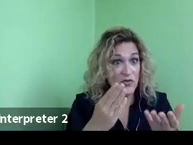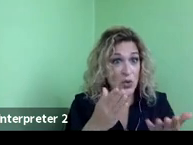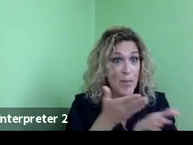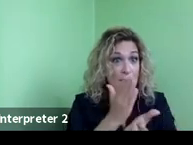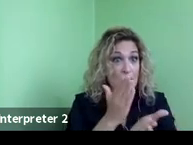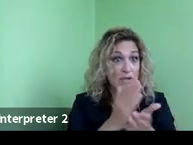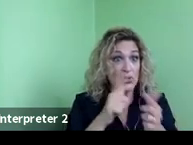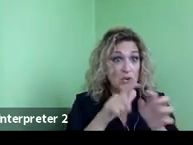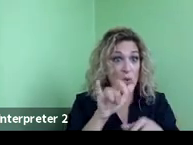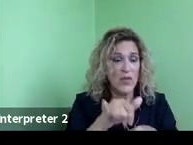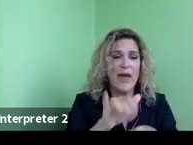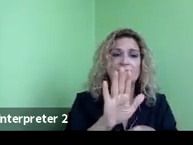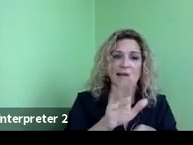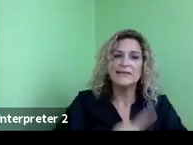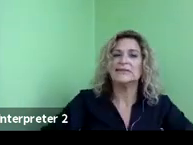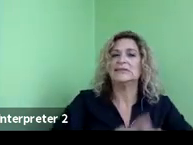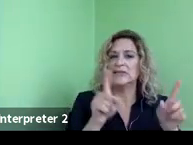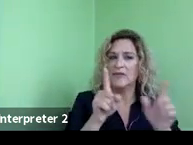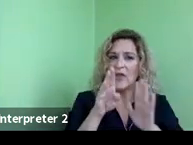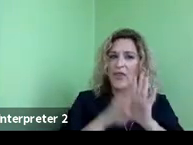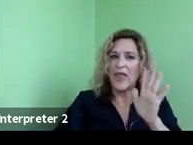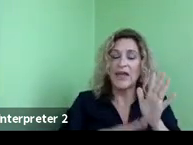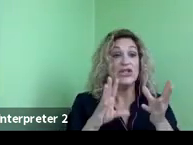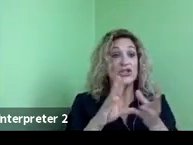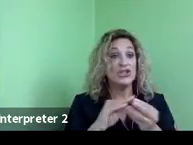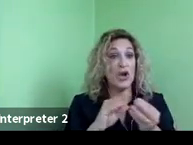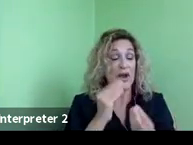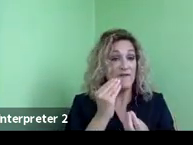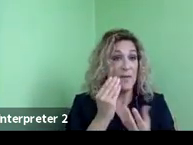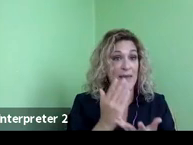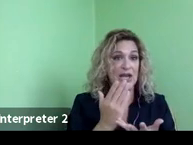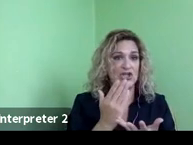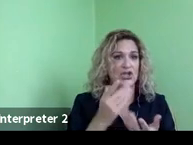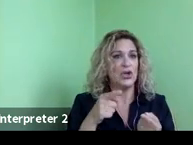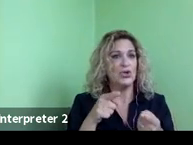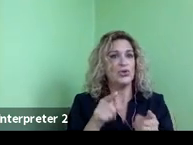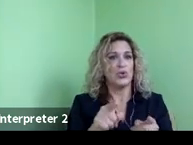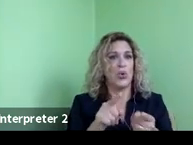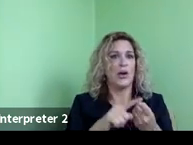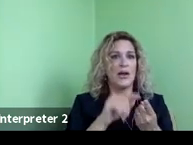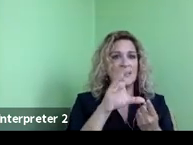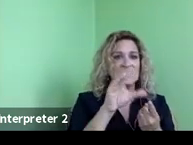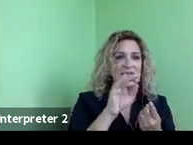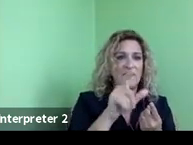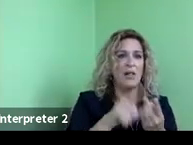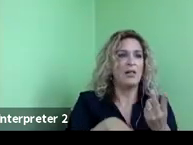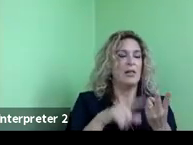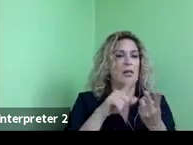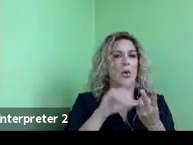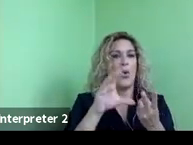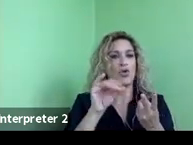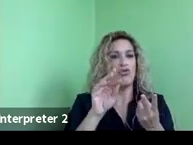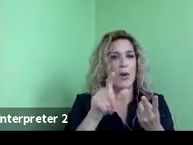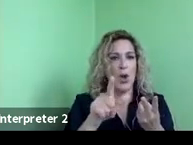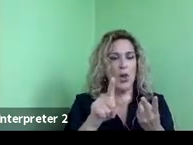very different from sharing information during a civil or a criminal court proceeding that you've not been